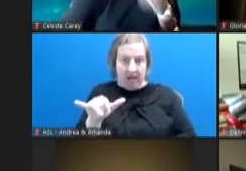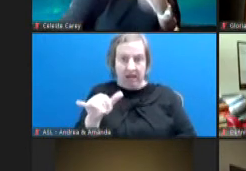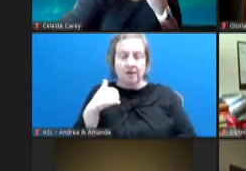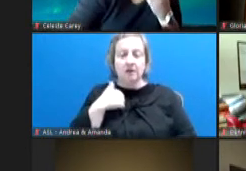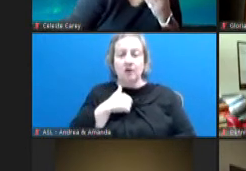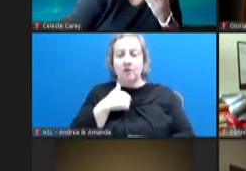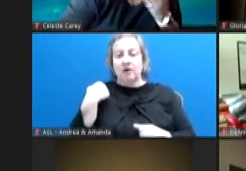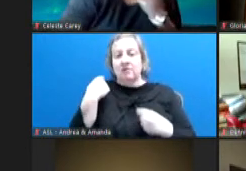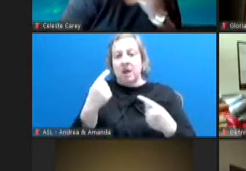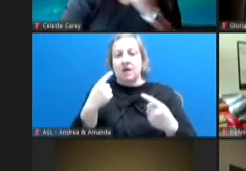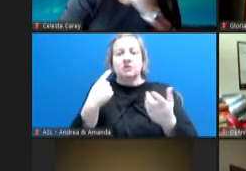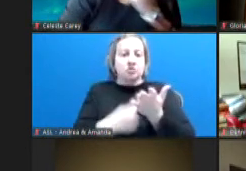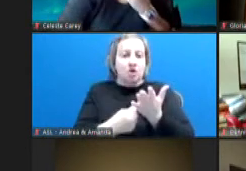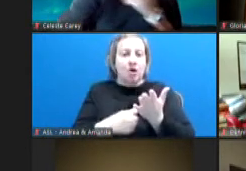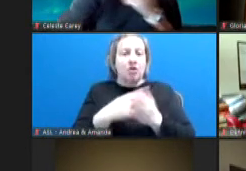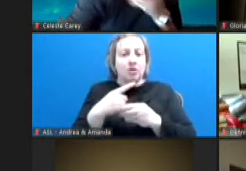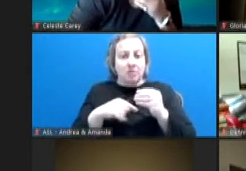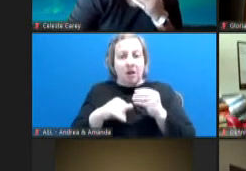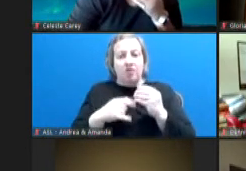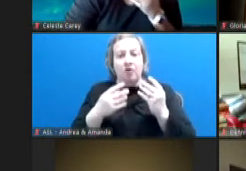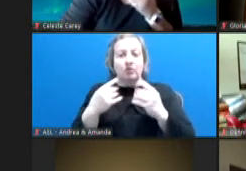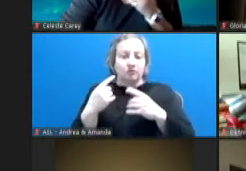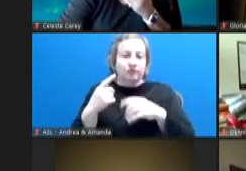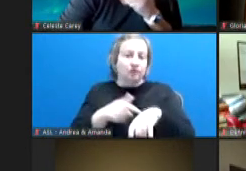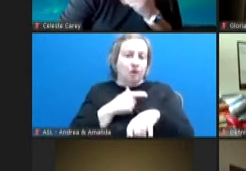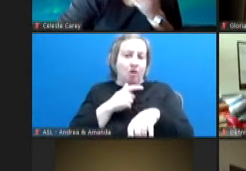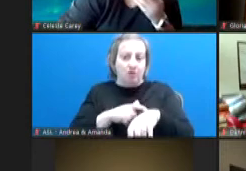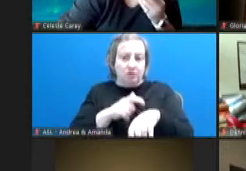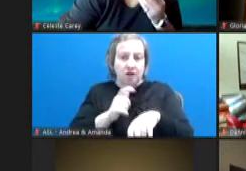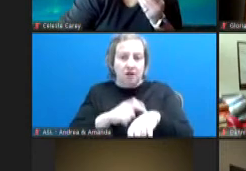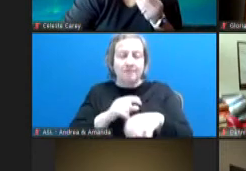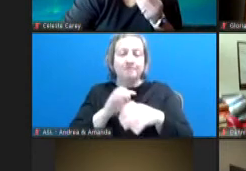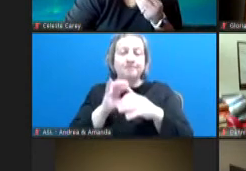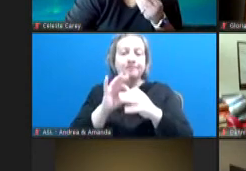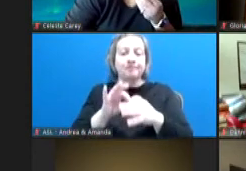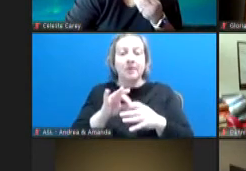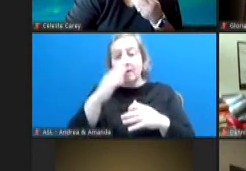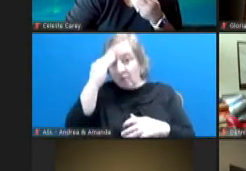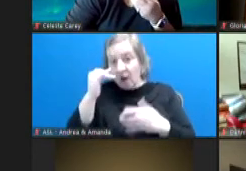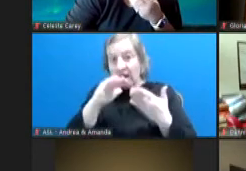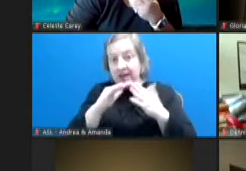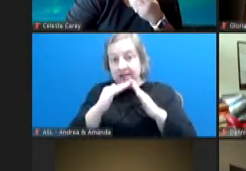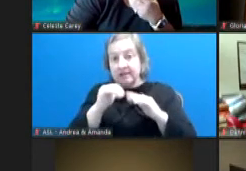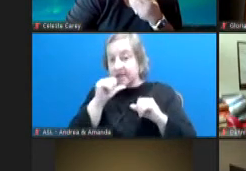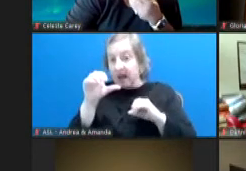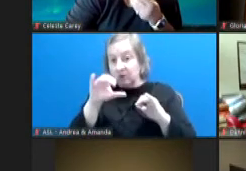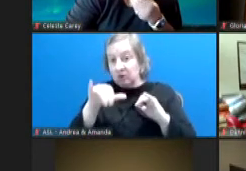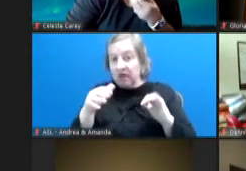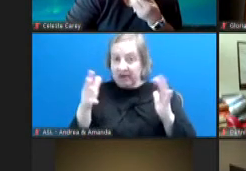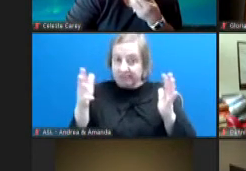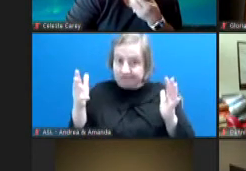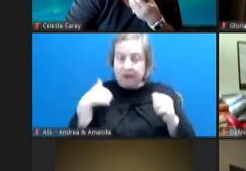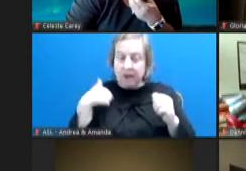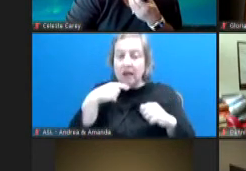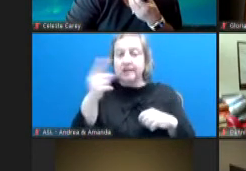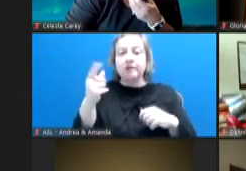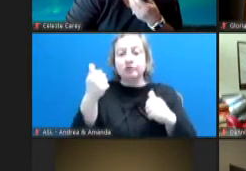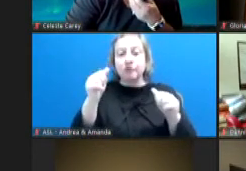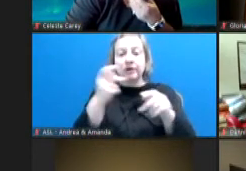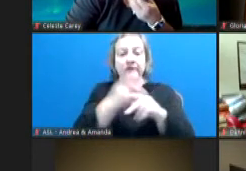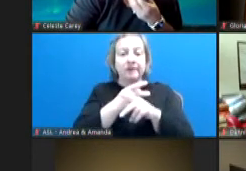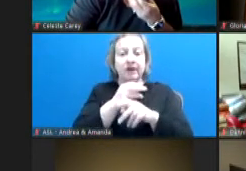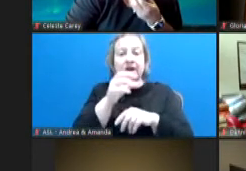been talking about those for quite a while. As far as why the city didn't do it, I will tell you that trying to figure out how